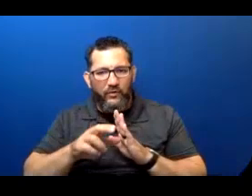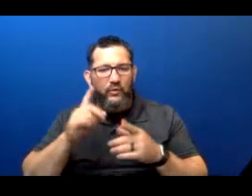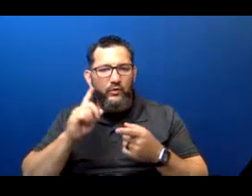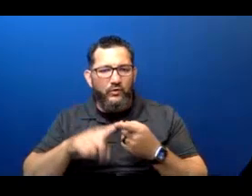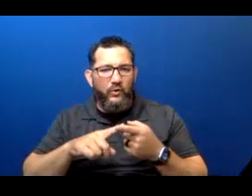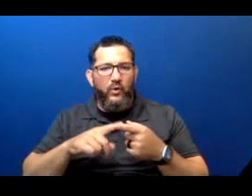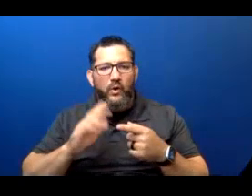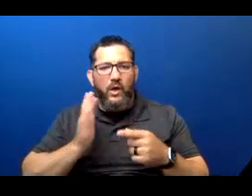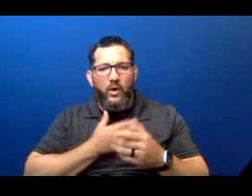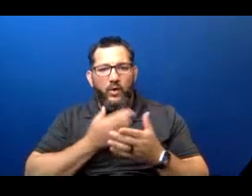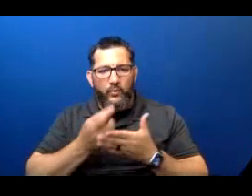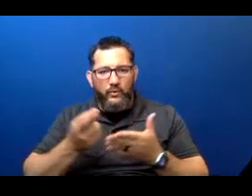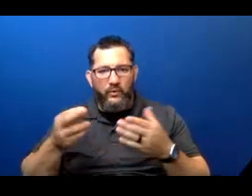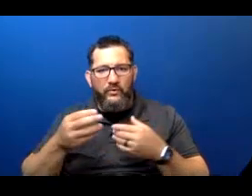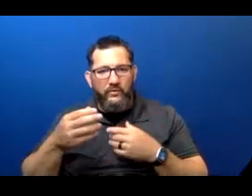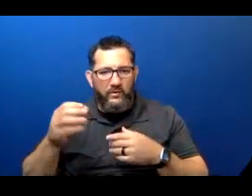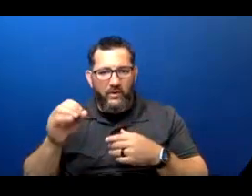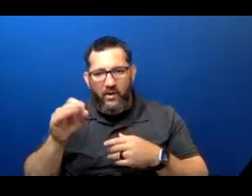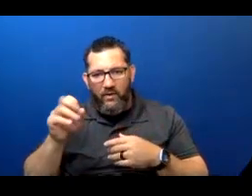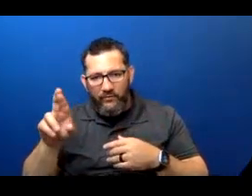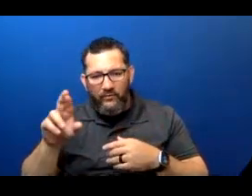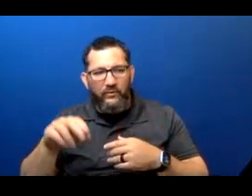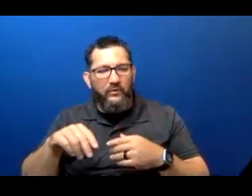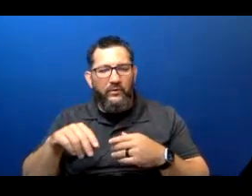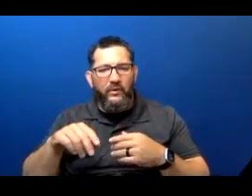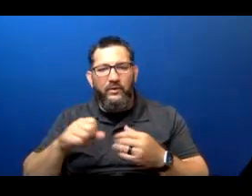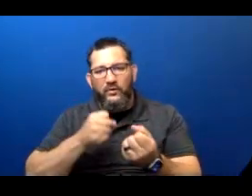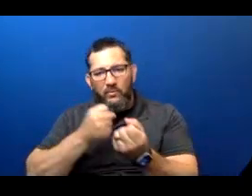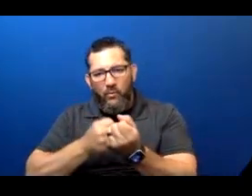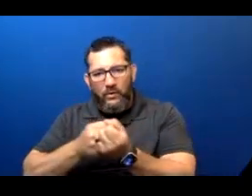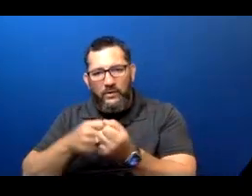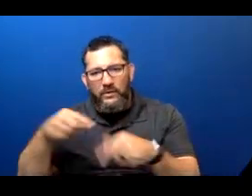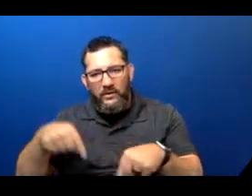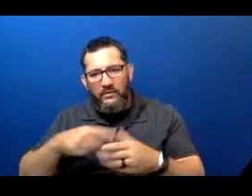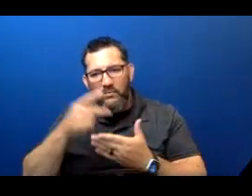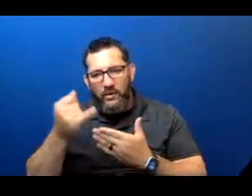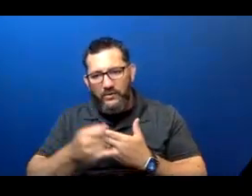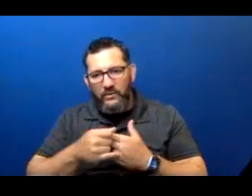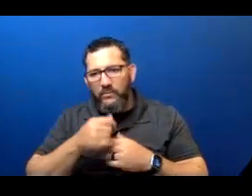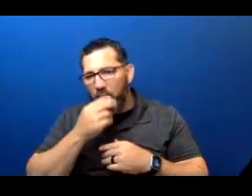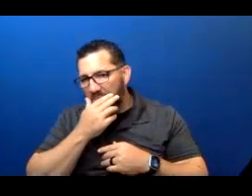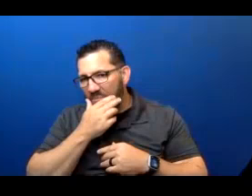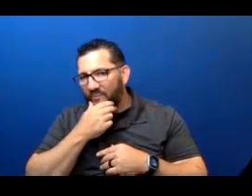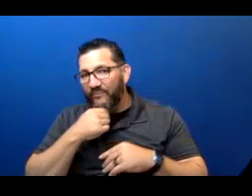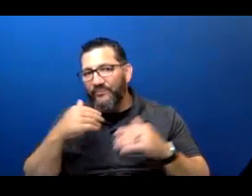officers and other individuals who supported this project. So next slide, please.